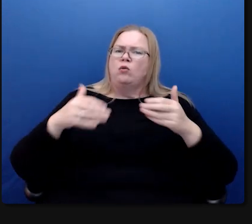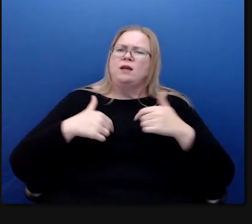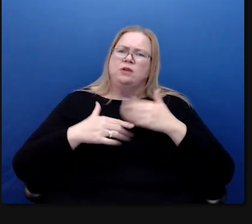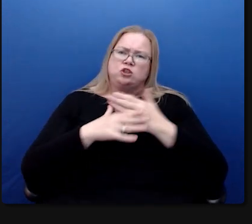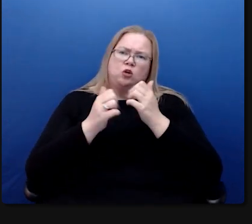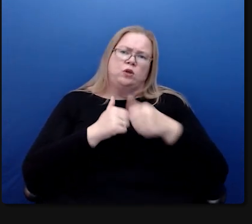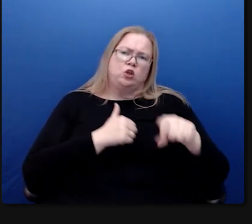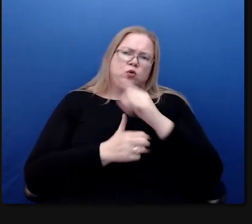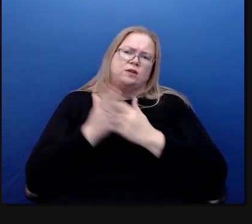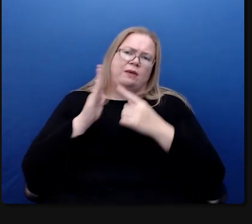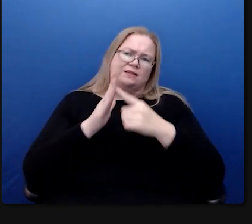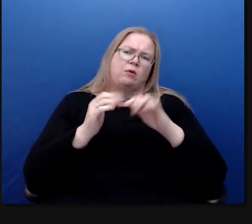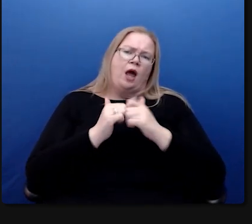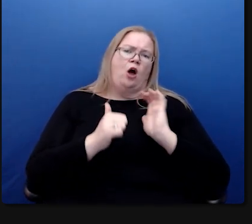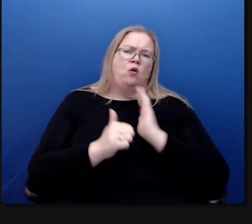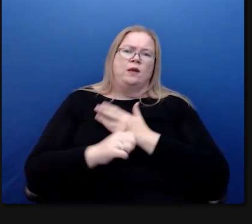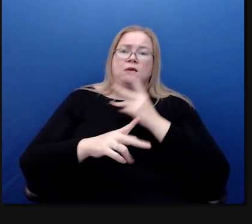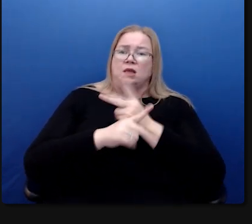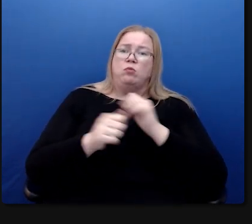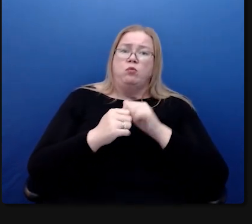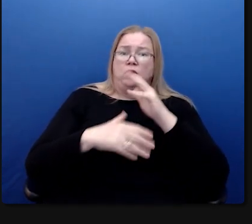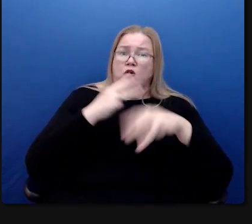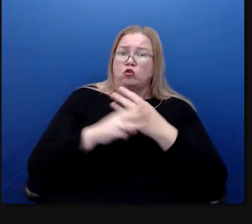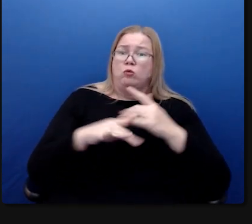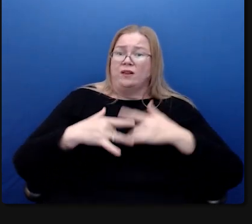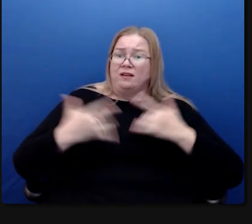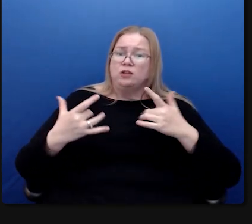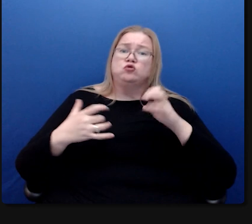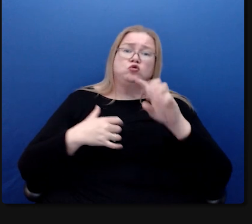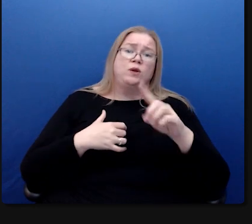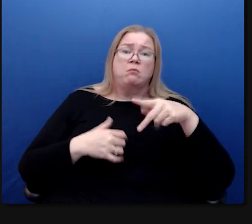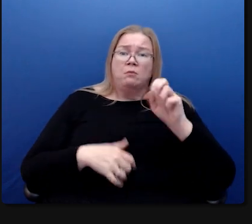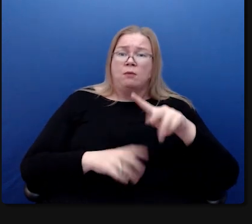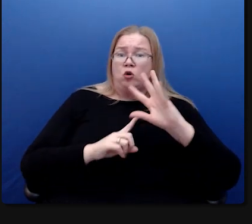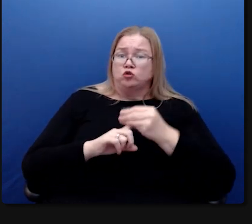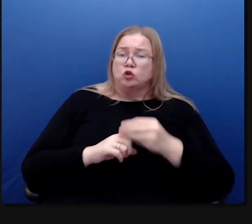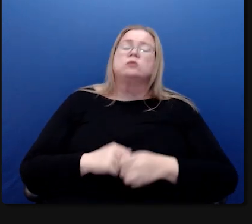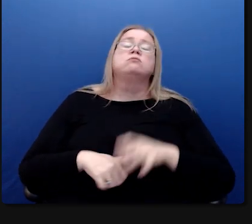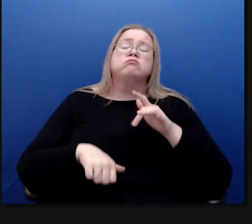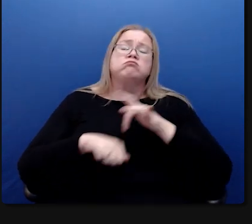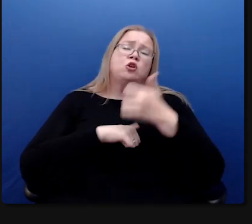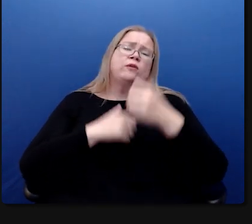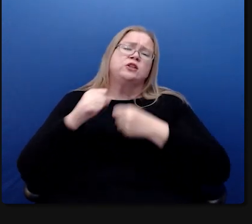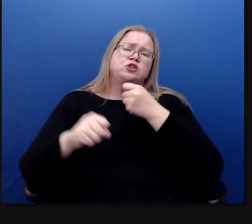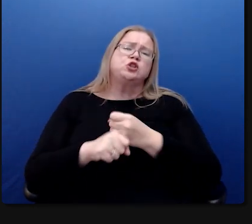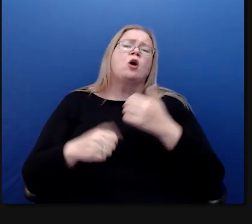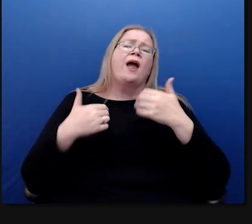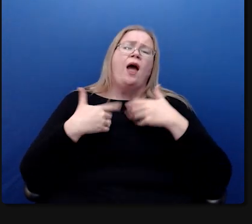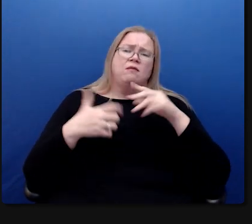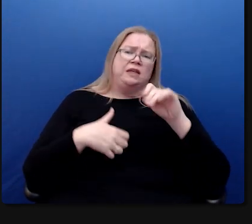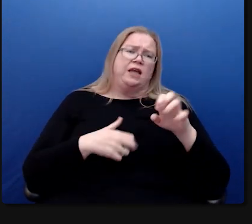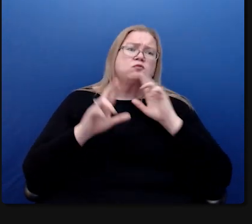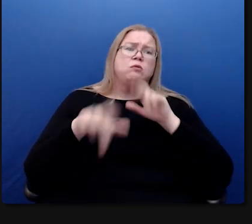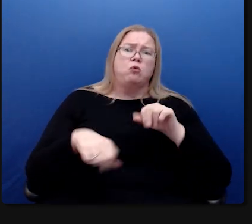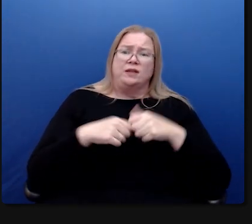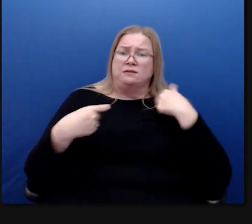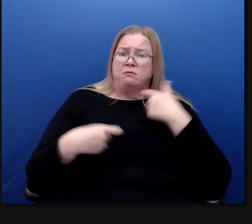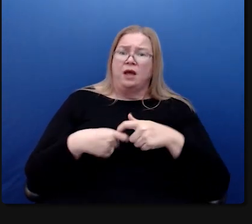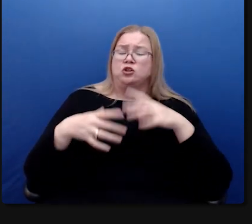that this chat can sometimes be spicy. That's how we like to refer to it here. It's not all the